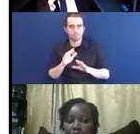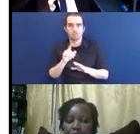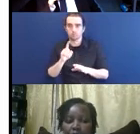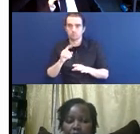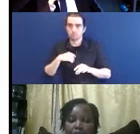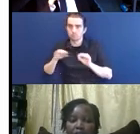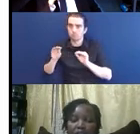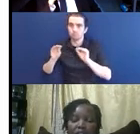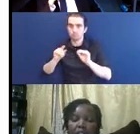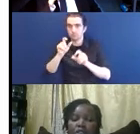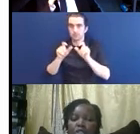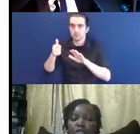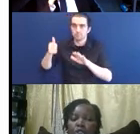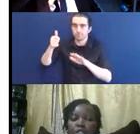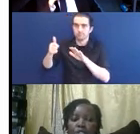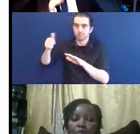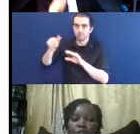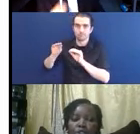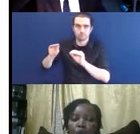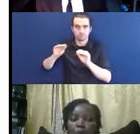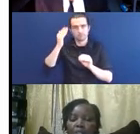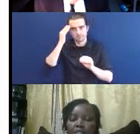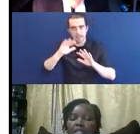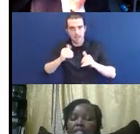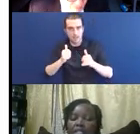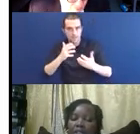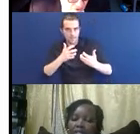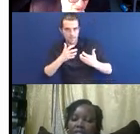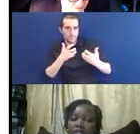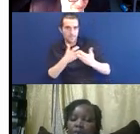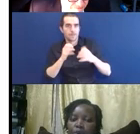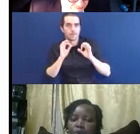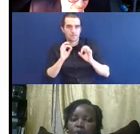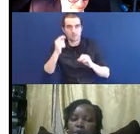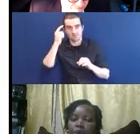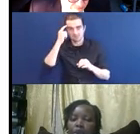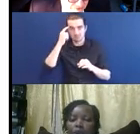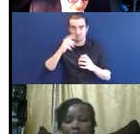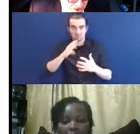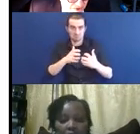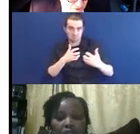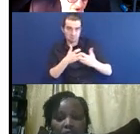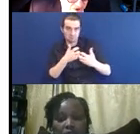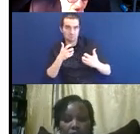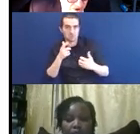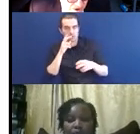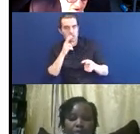medical judgments, and also don't assume that your workplace is inaccessible. Thanks very